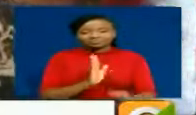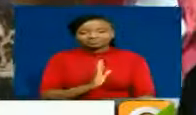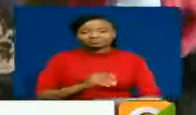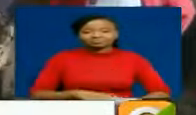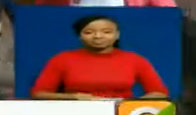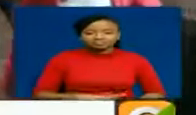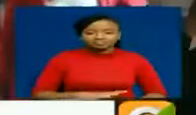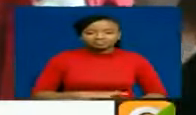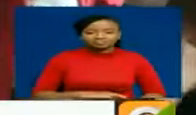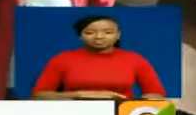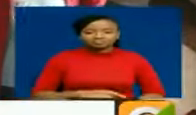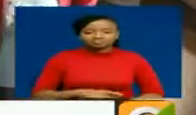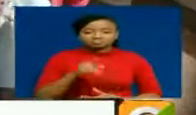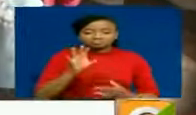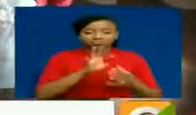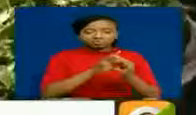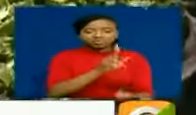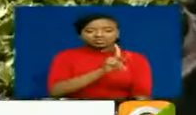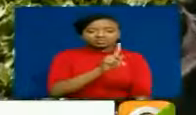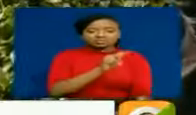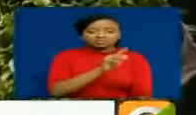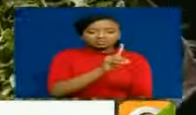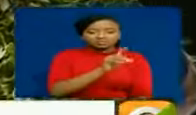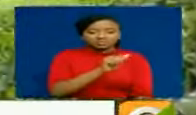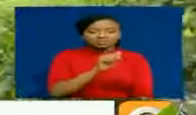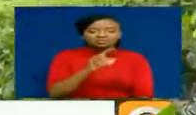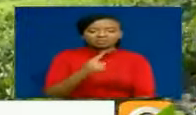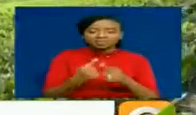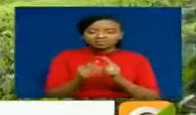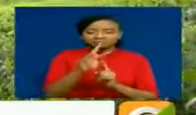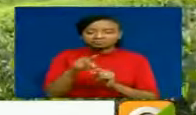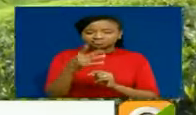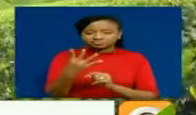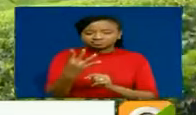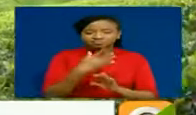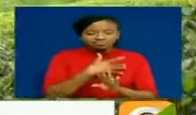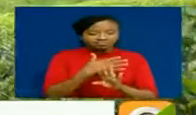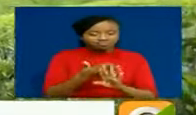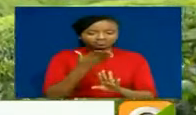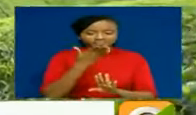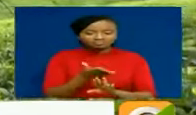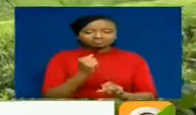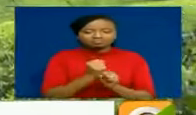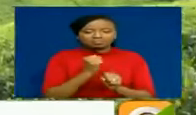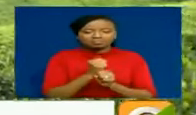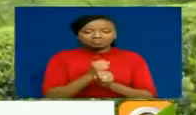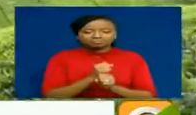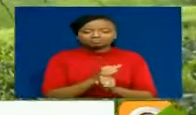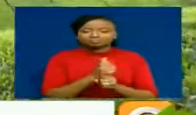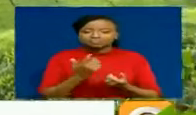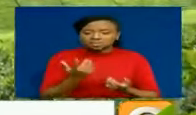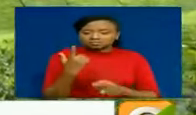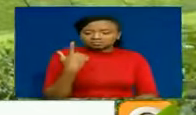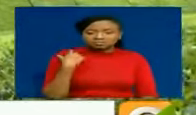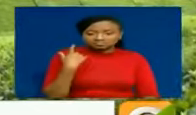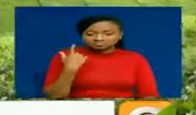organization. Tiampati joined KTDA in 2004 and has been at the helm since then. Wilson Muthaura, who has